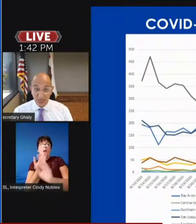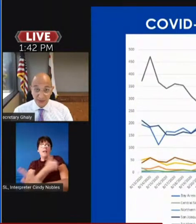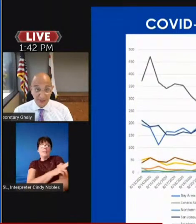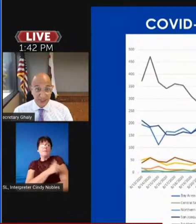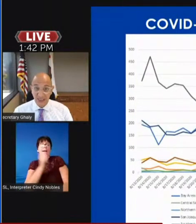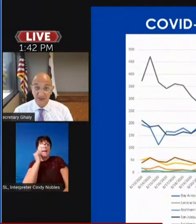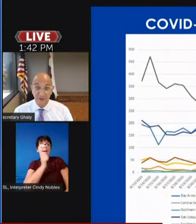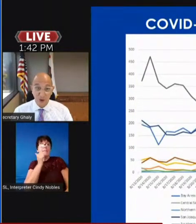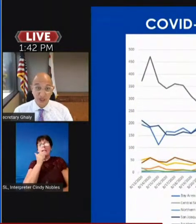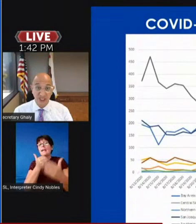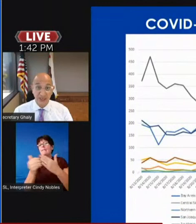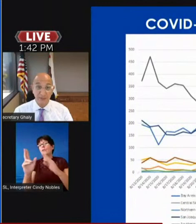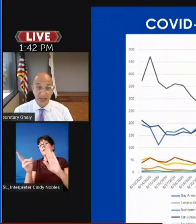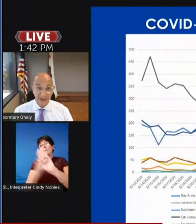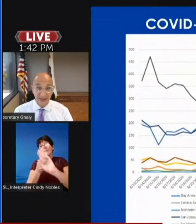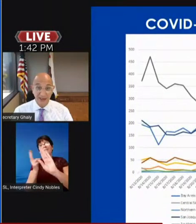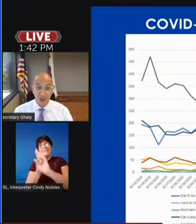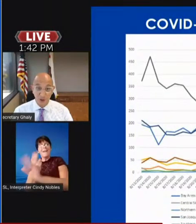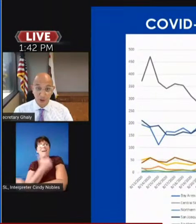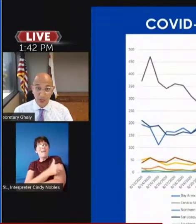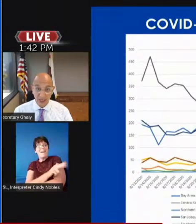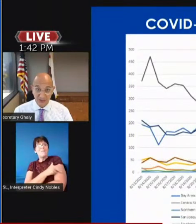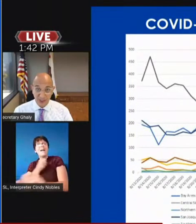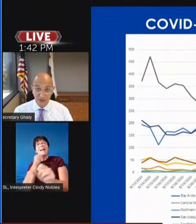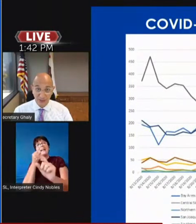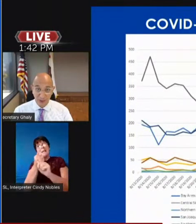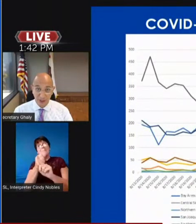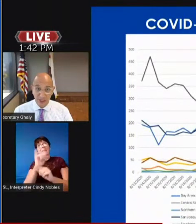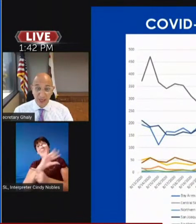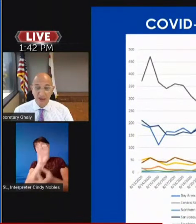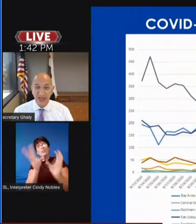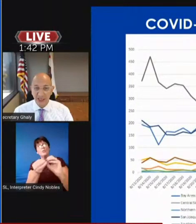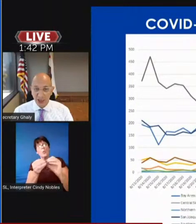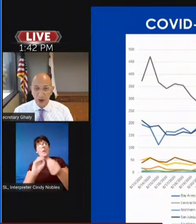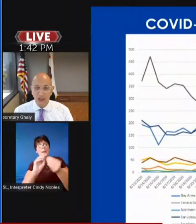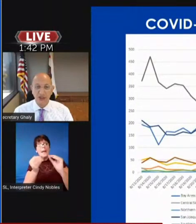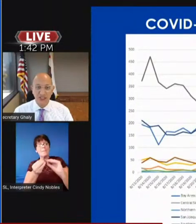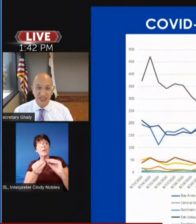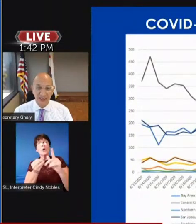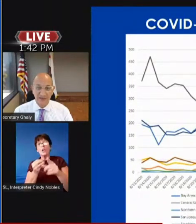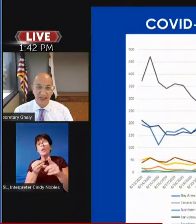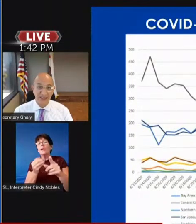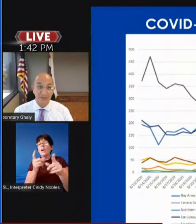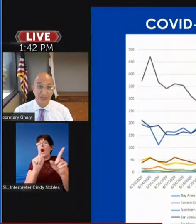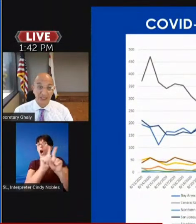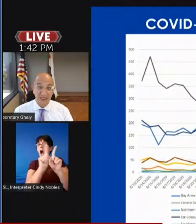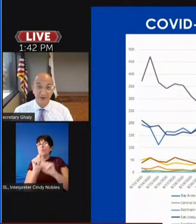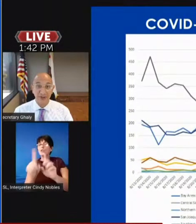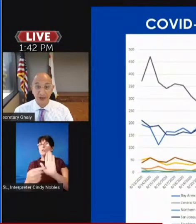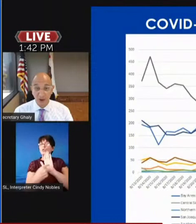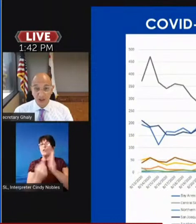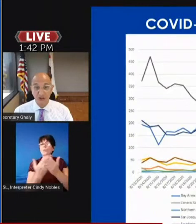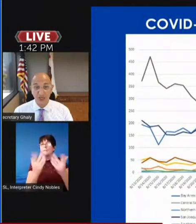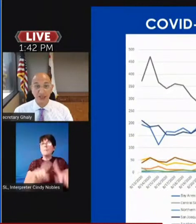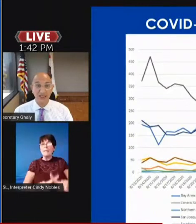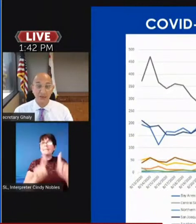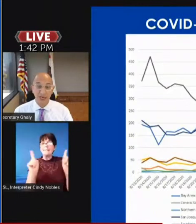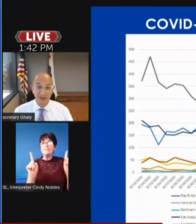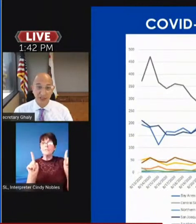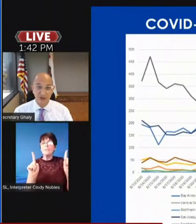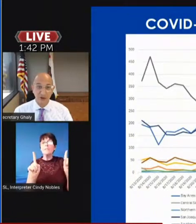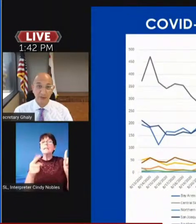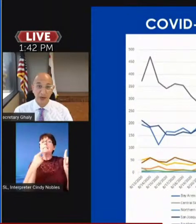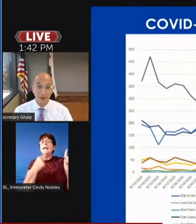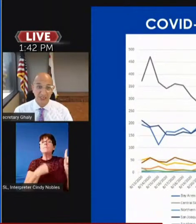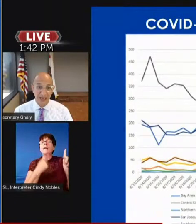though new hospitalizations, of course, impact that total hospital number, they also signify something different. They also tell us a